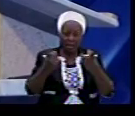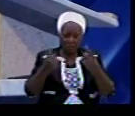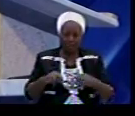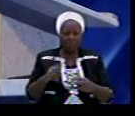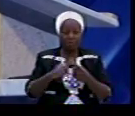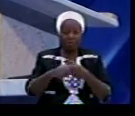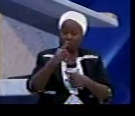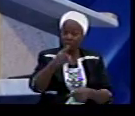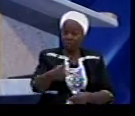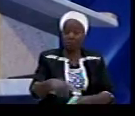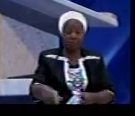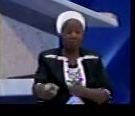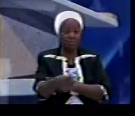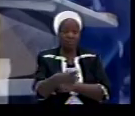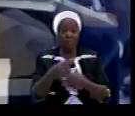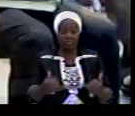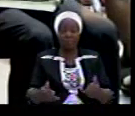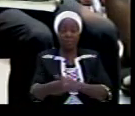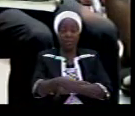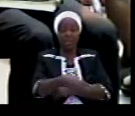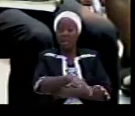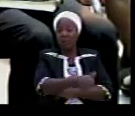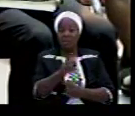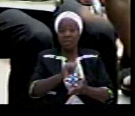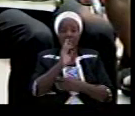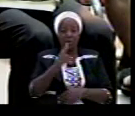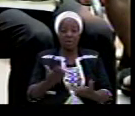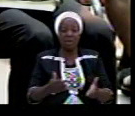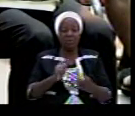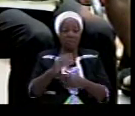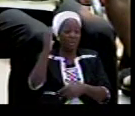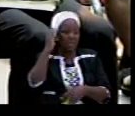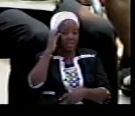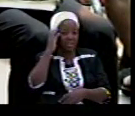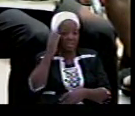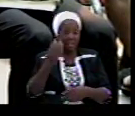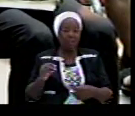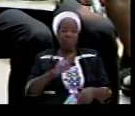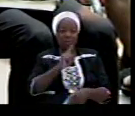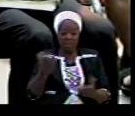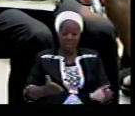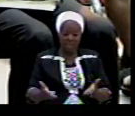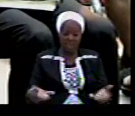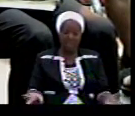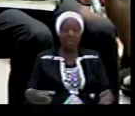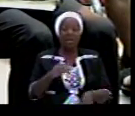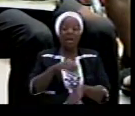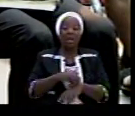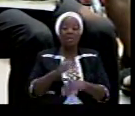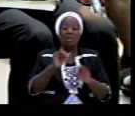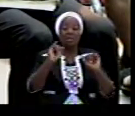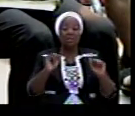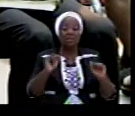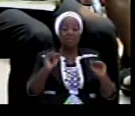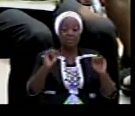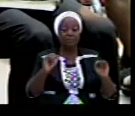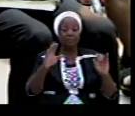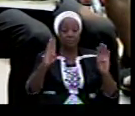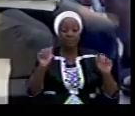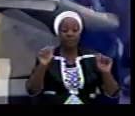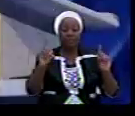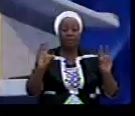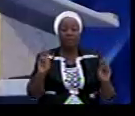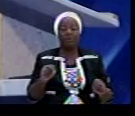today. Anywhere you are here at the Alpha location. You are over there in your